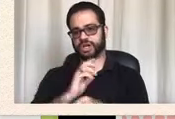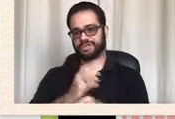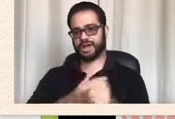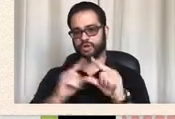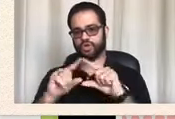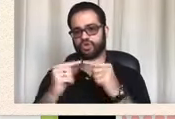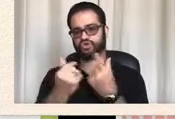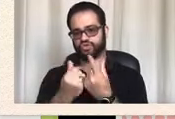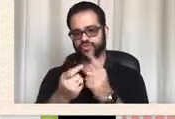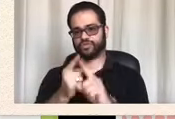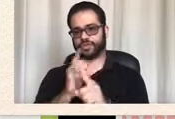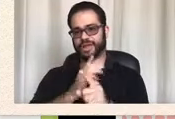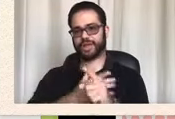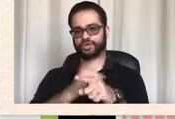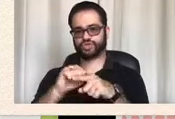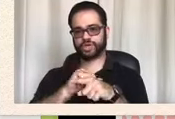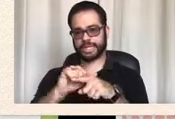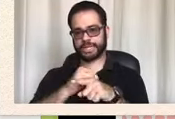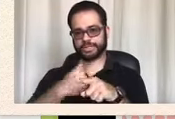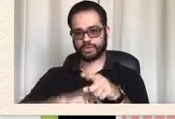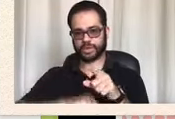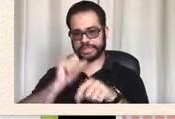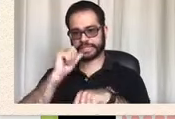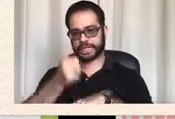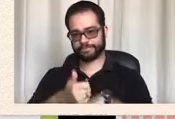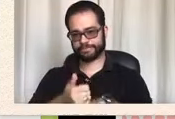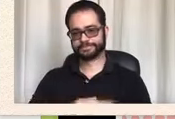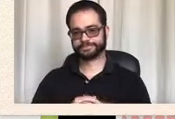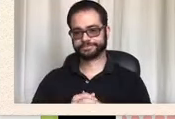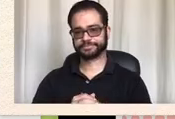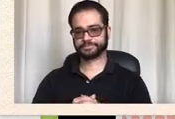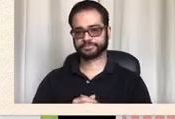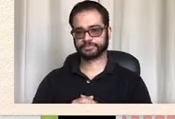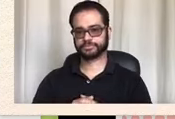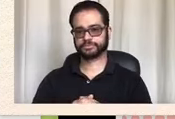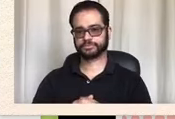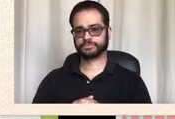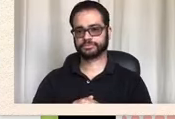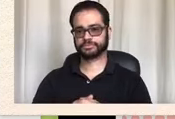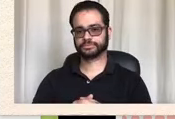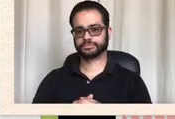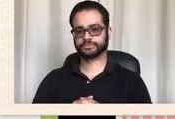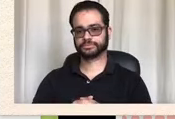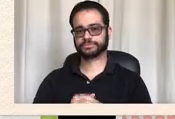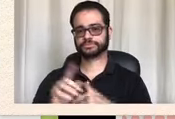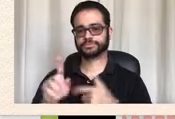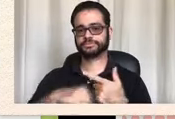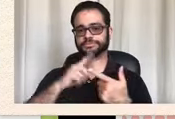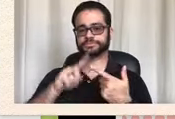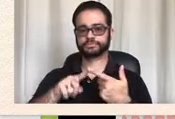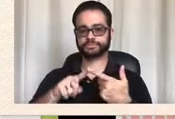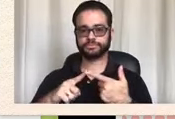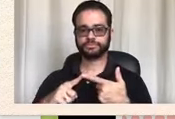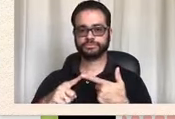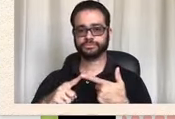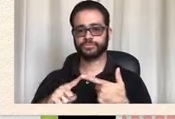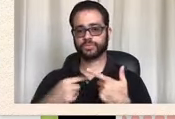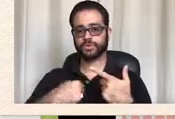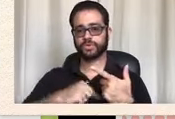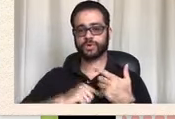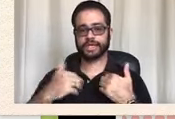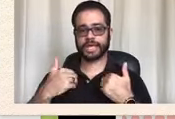did. And then we have one of our groups at